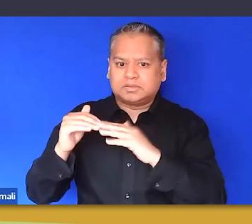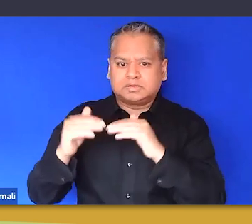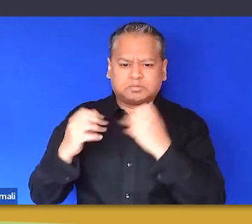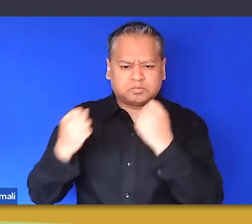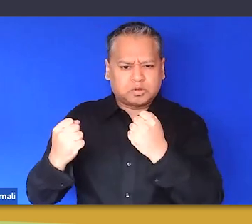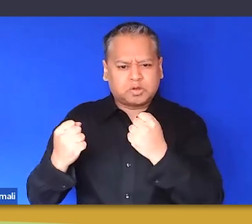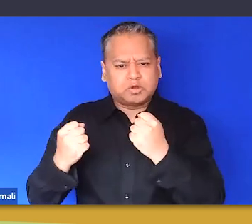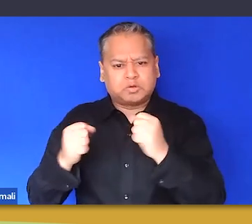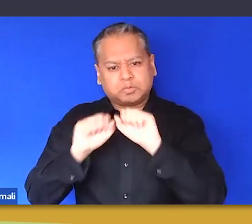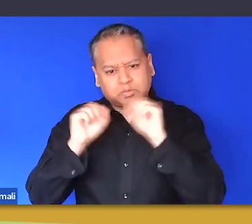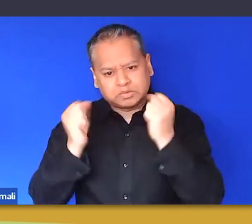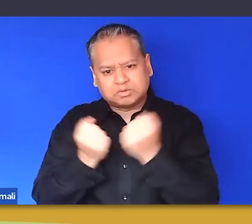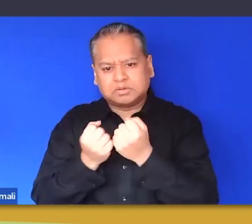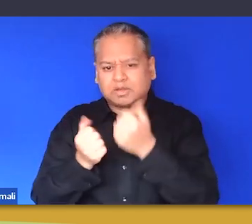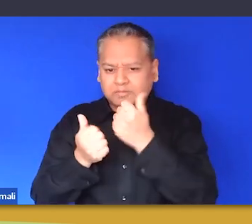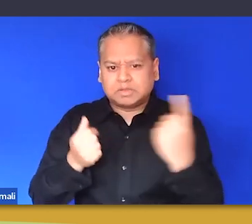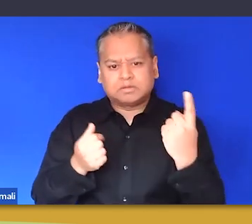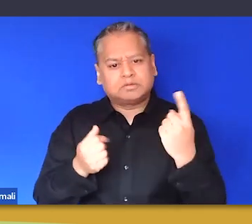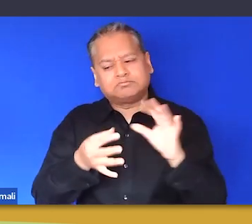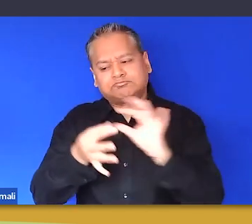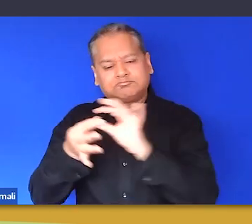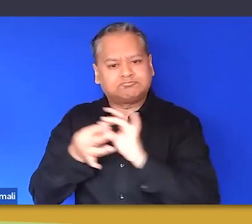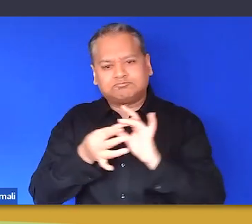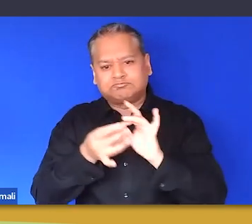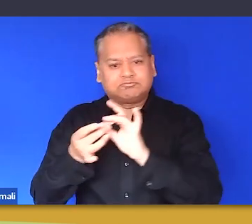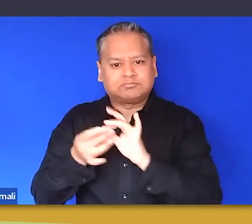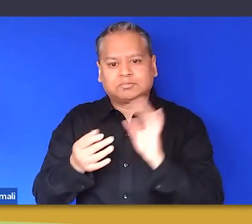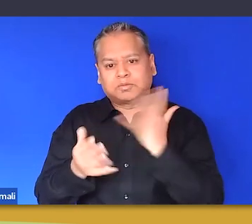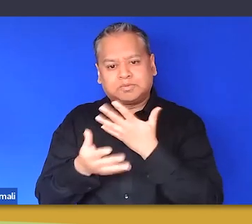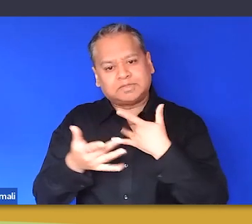happy, and healthy. Thank you very much.